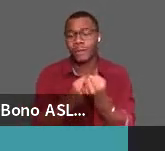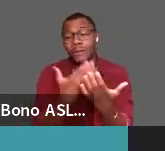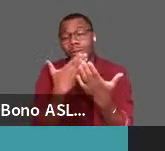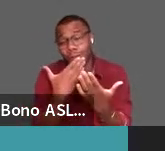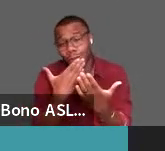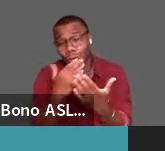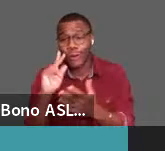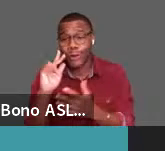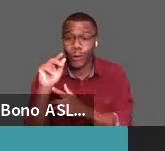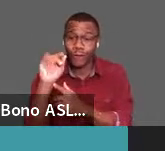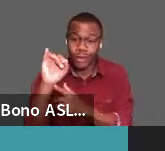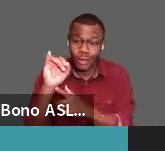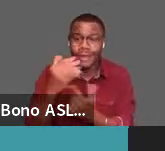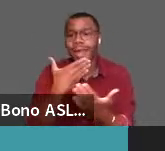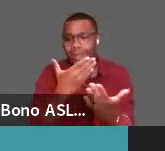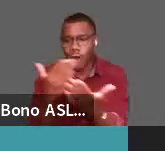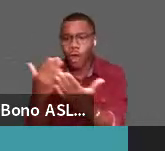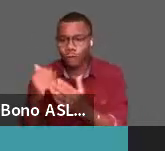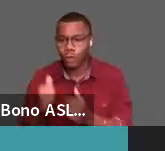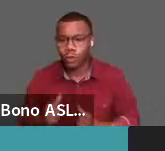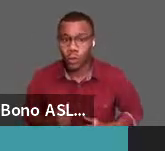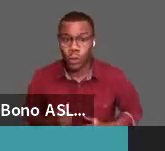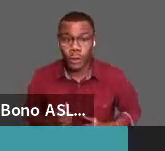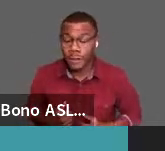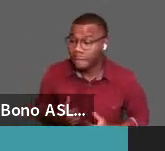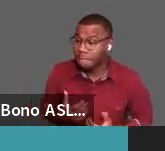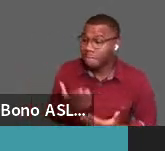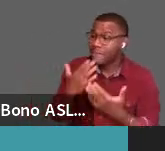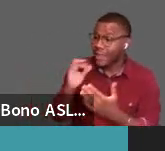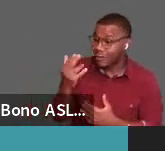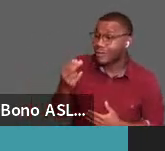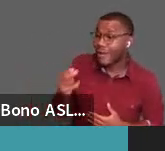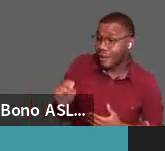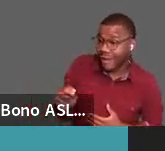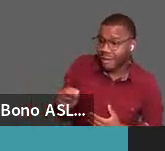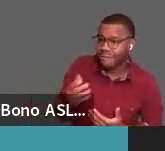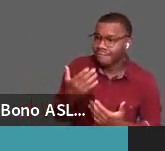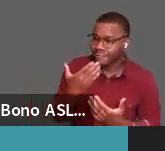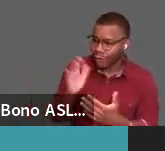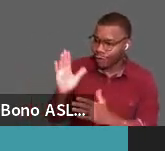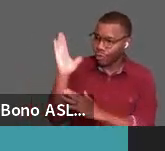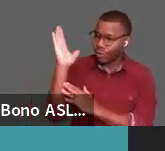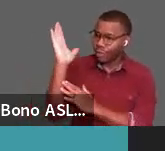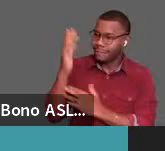Thank you so much, John, and thank you so much for your presentation. Isela?